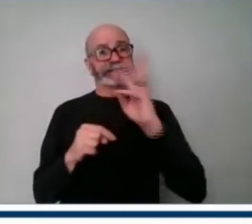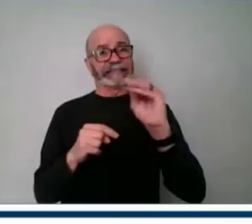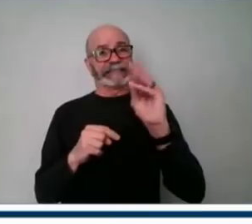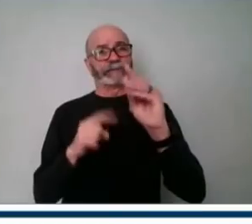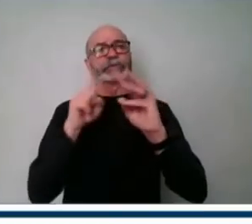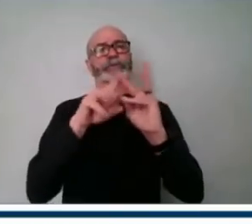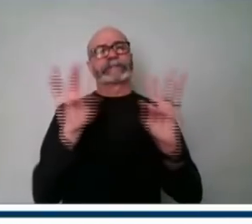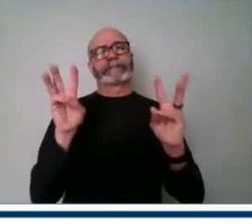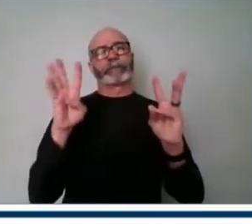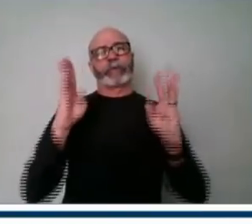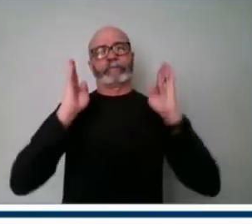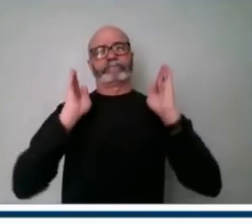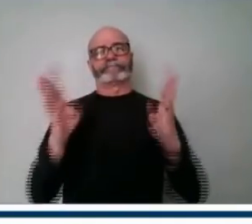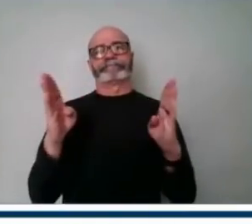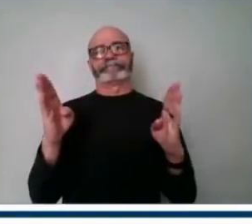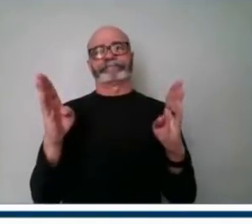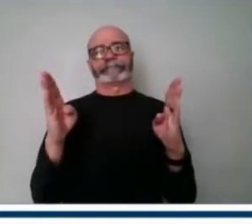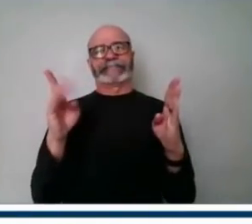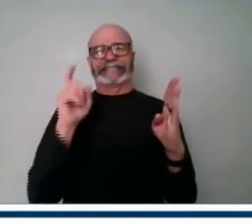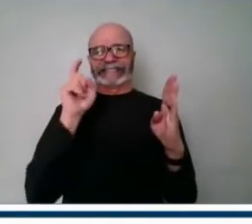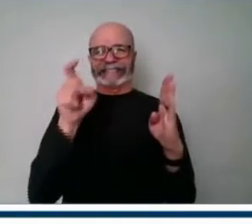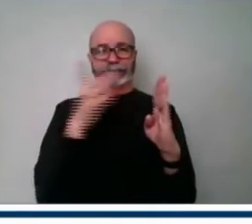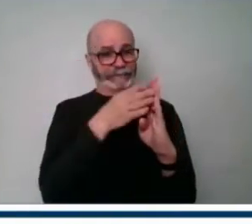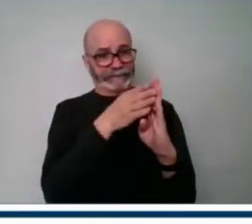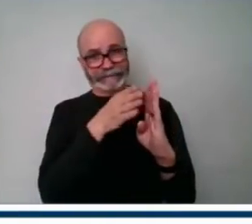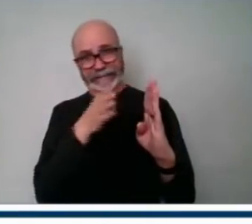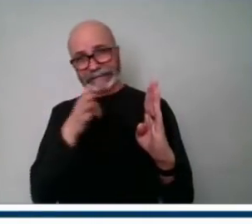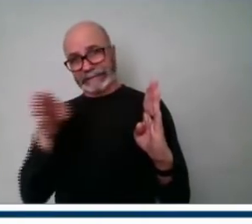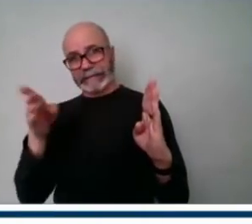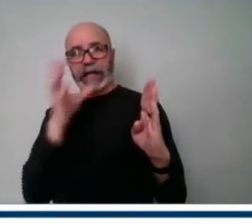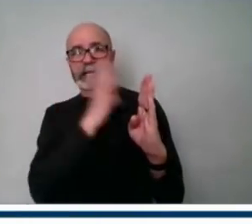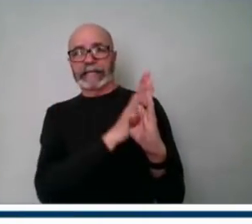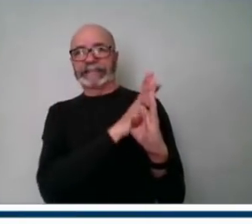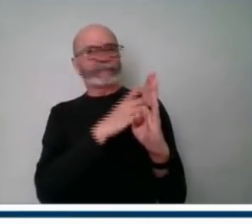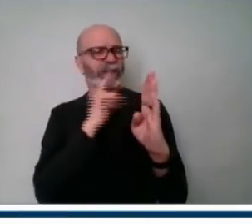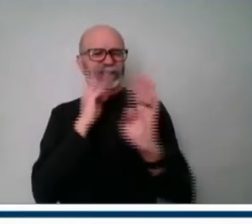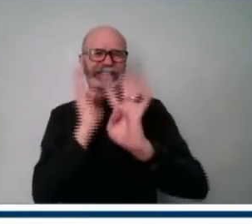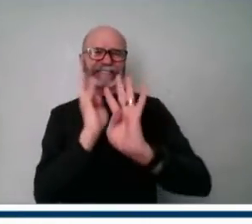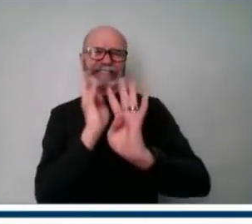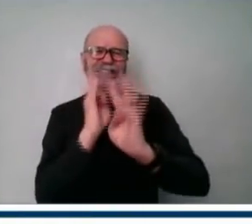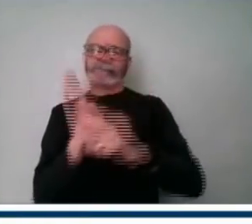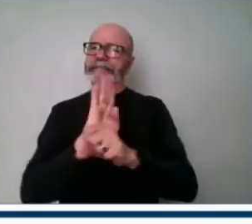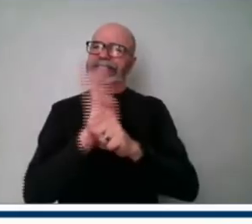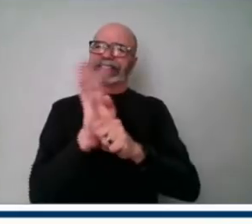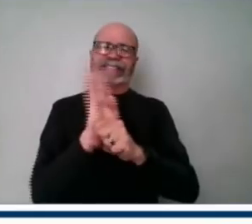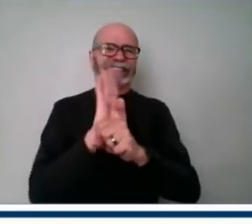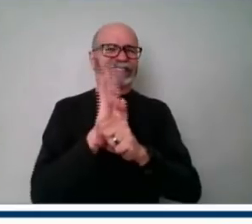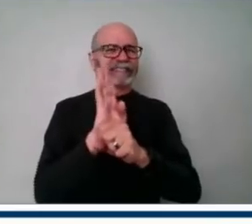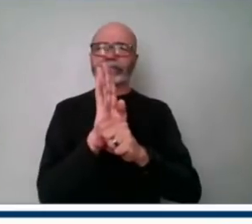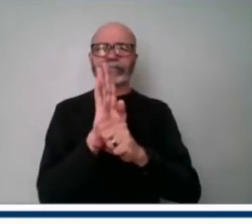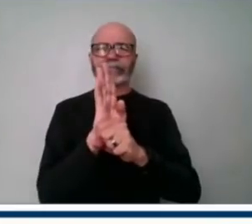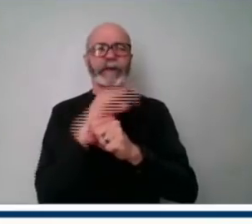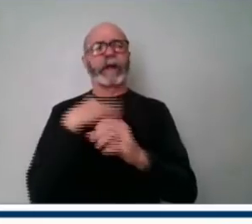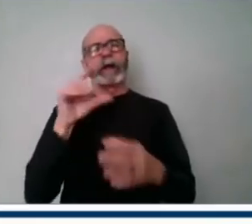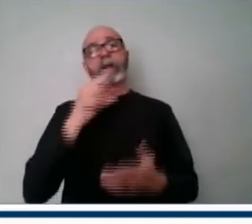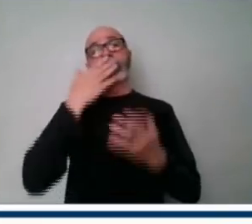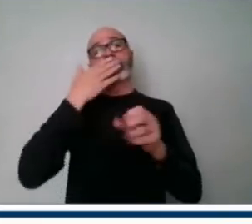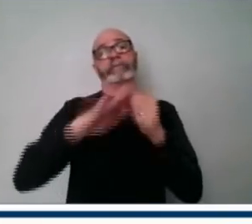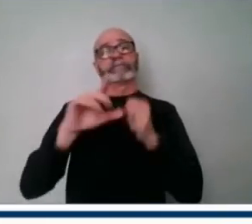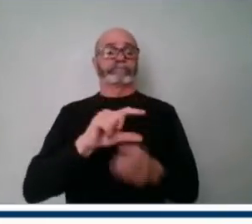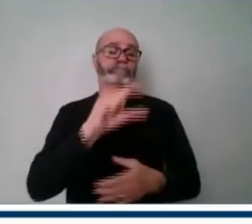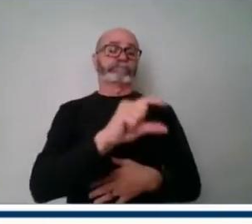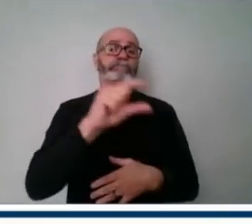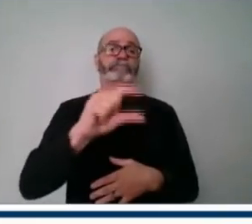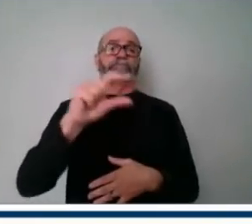need everybody. We need those clinics to be at 100%. We don't want vaccines sitting there unused. So we're opening up the age group